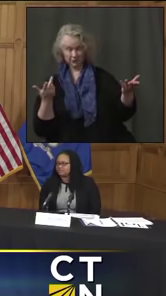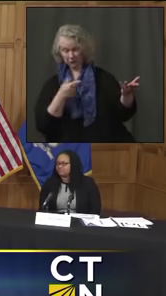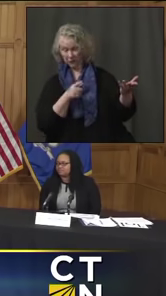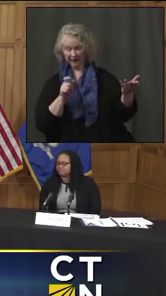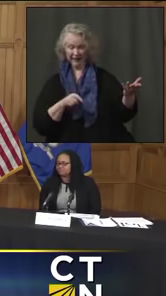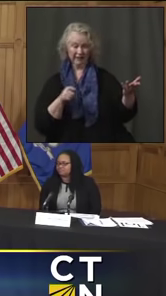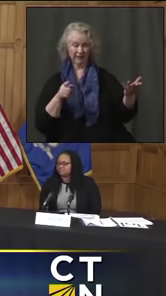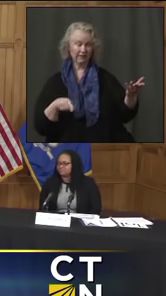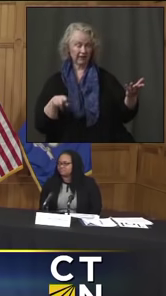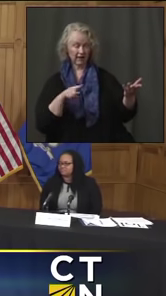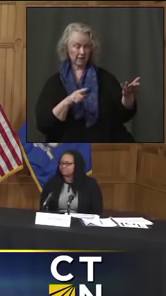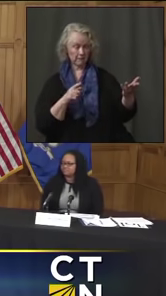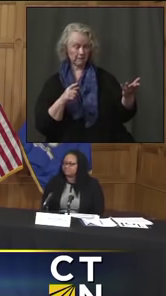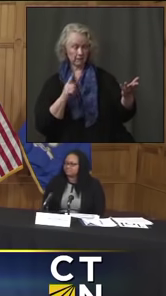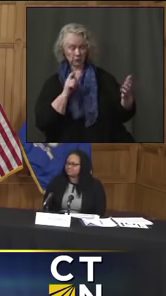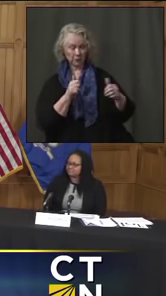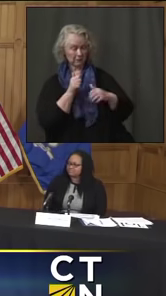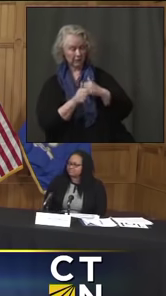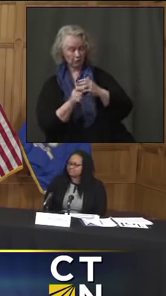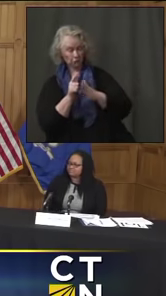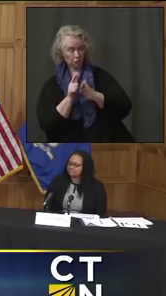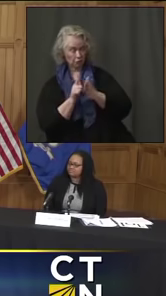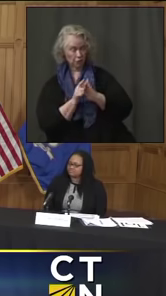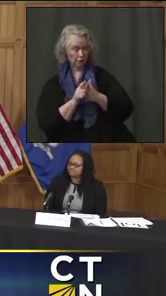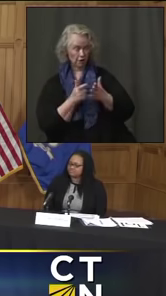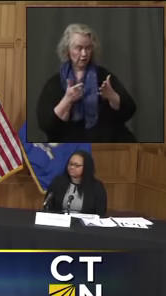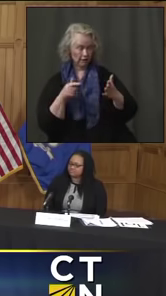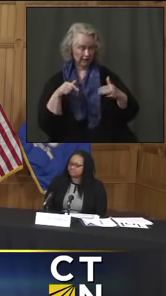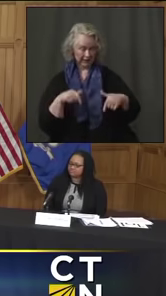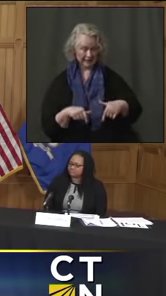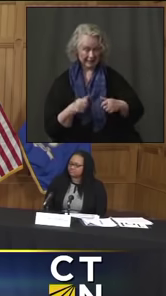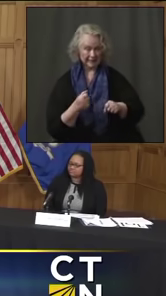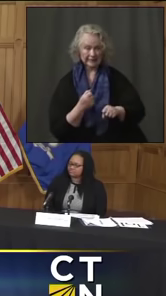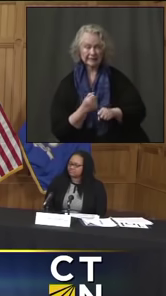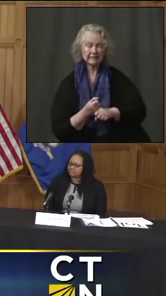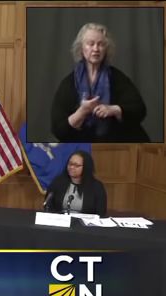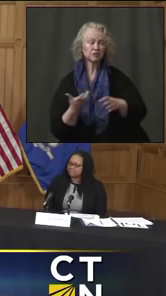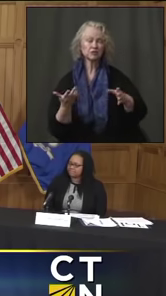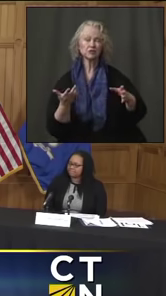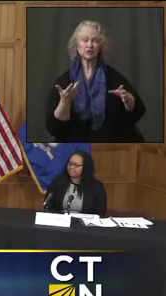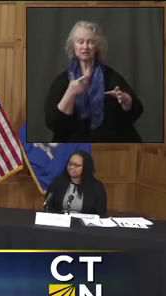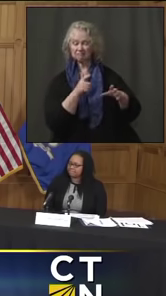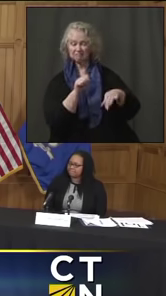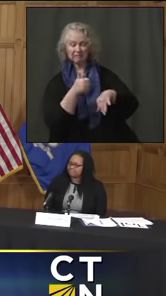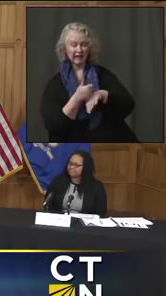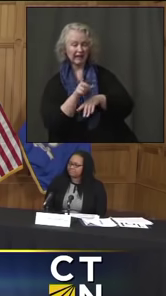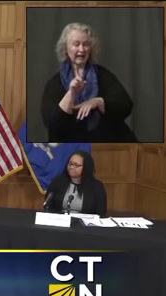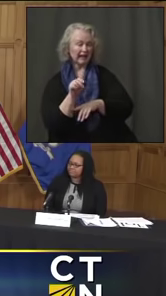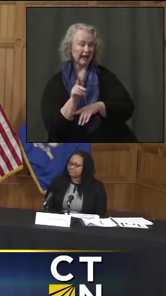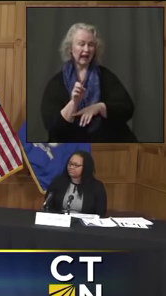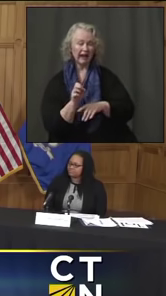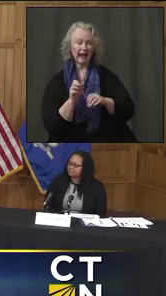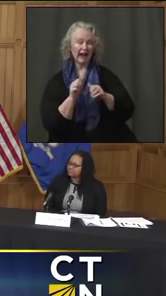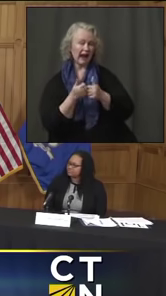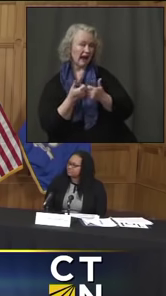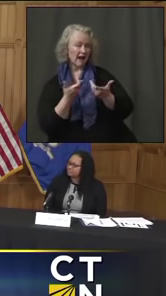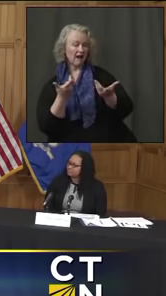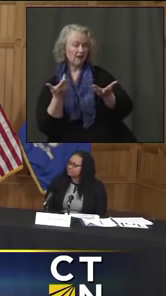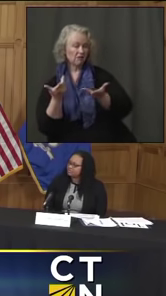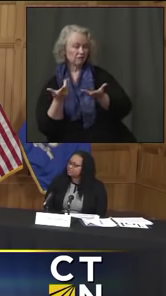some legislation before the end of the fiscal year? Has there been a date set on the calendar? How are you going to manage